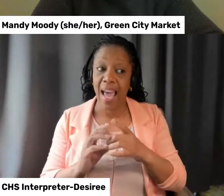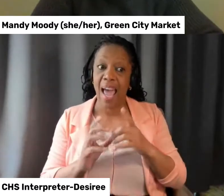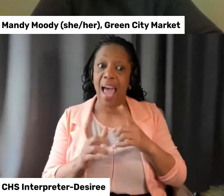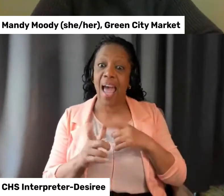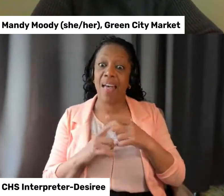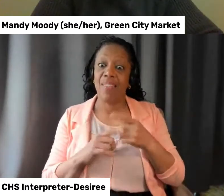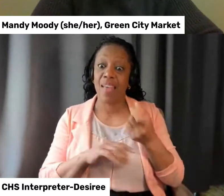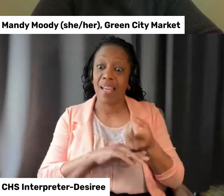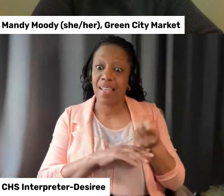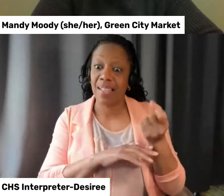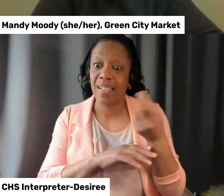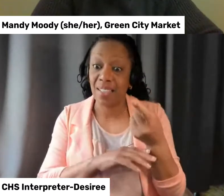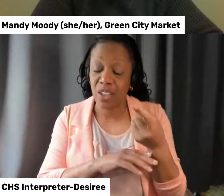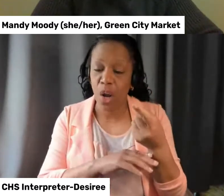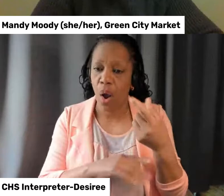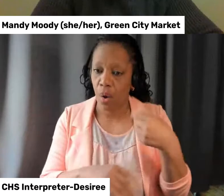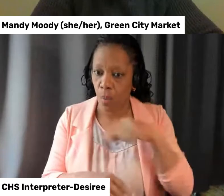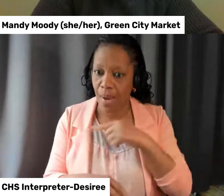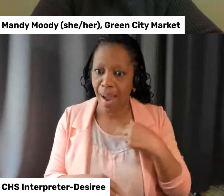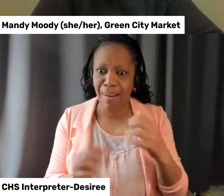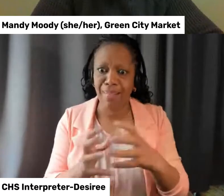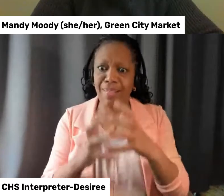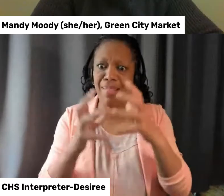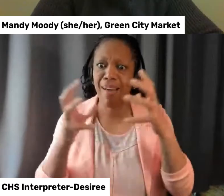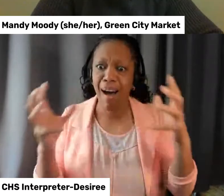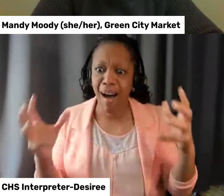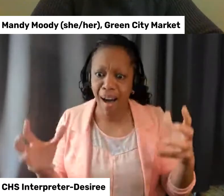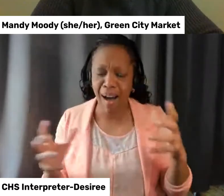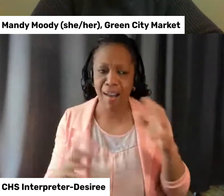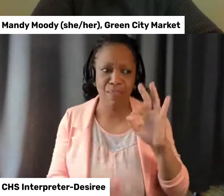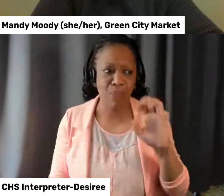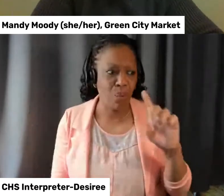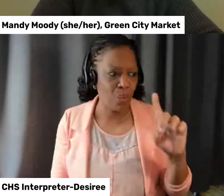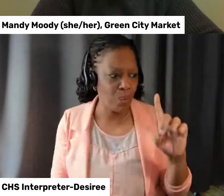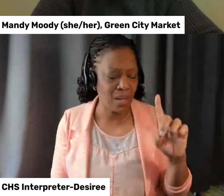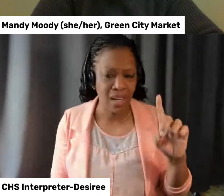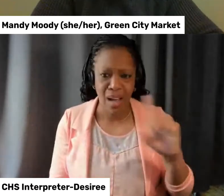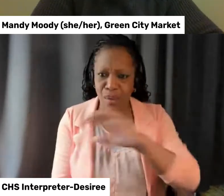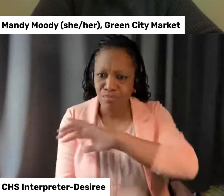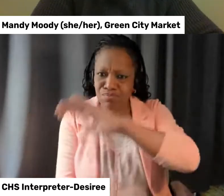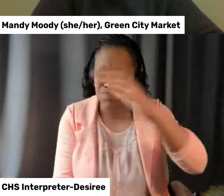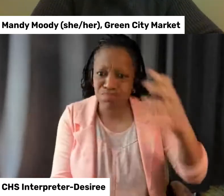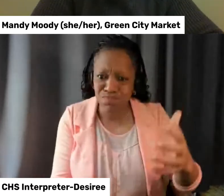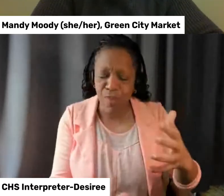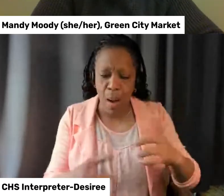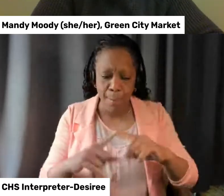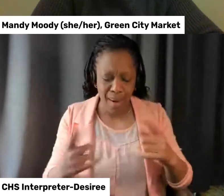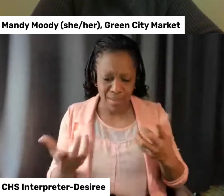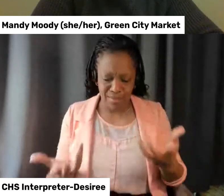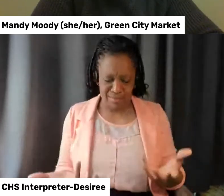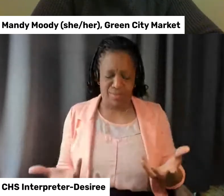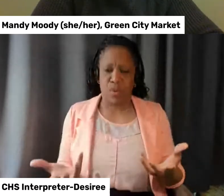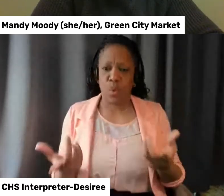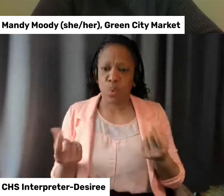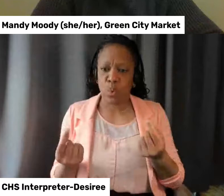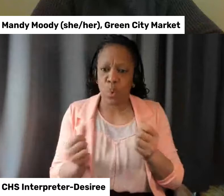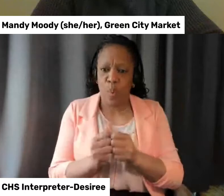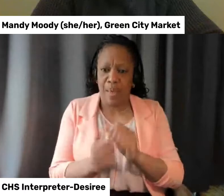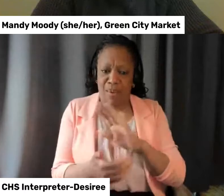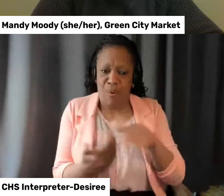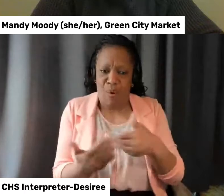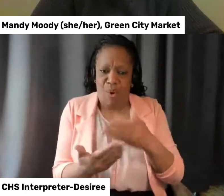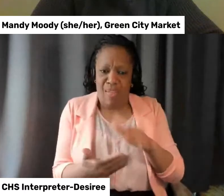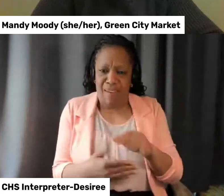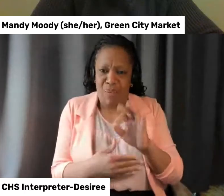had a clue to what to do with it. We just wanted to grow food. But as a good steward of the earth and